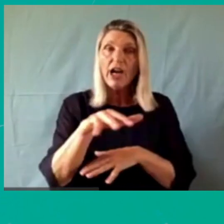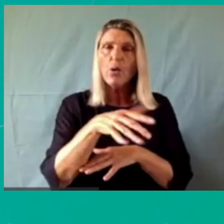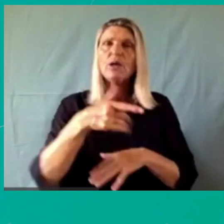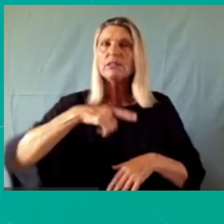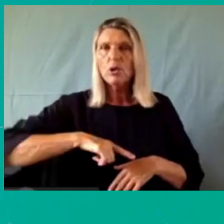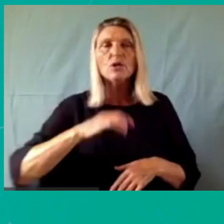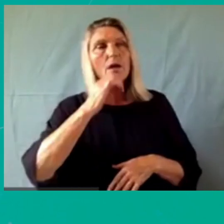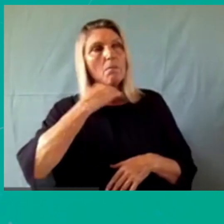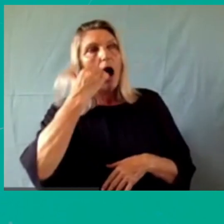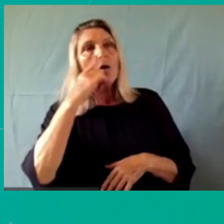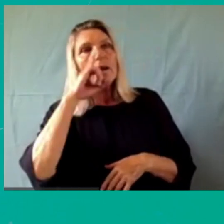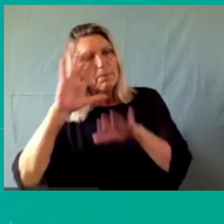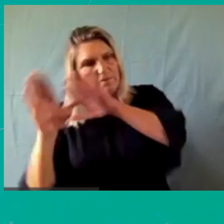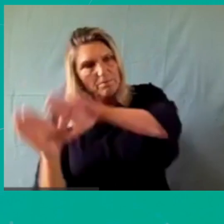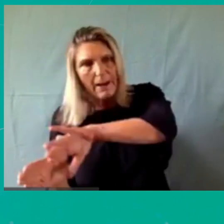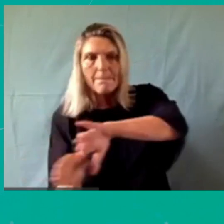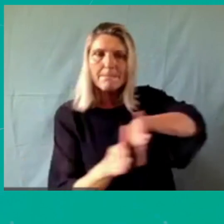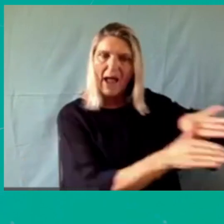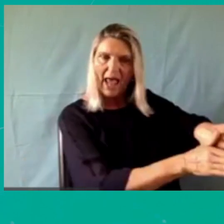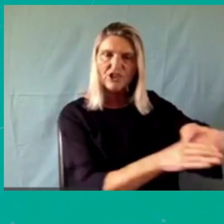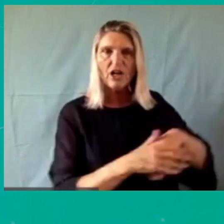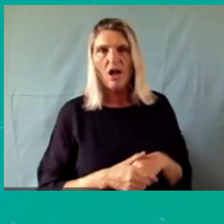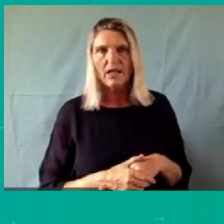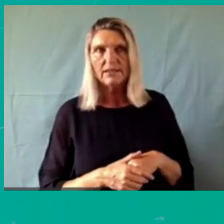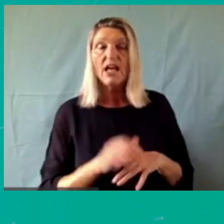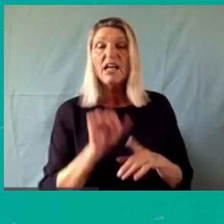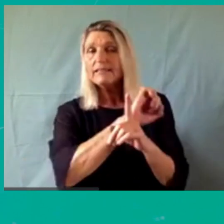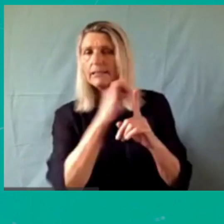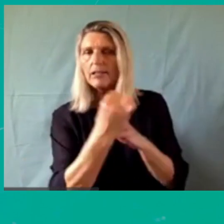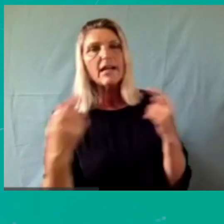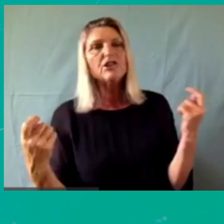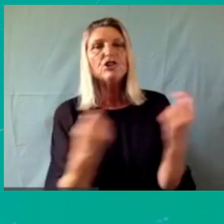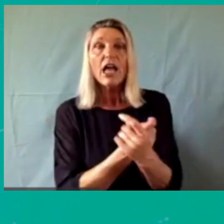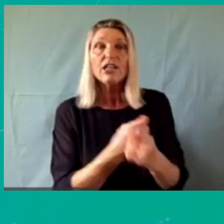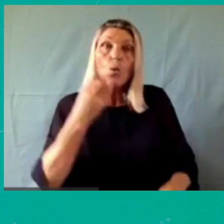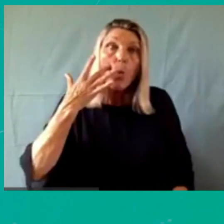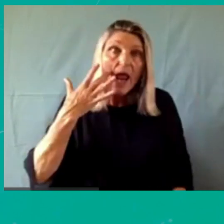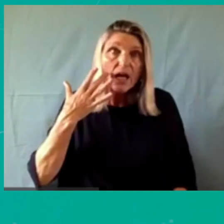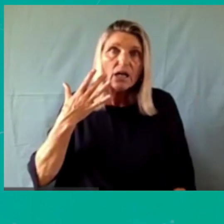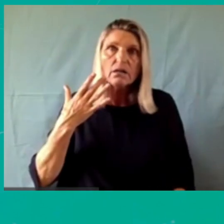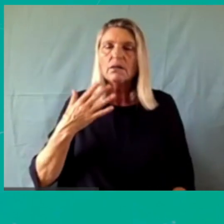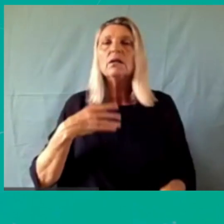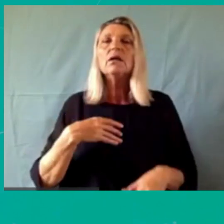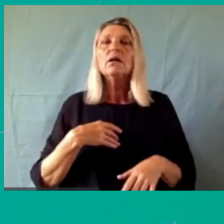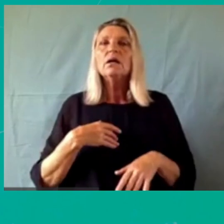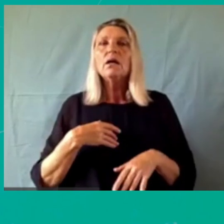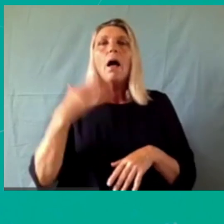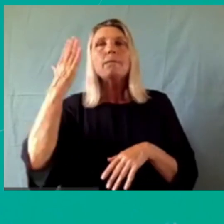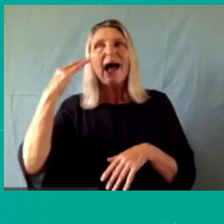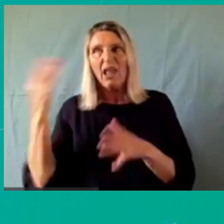societal changes enforced during the colonisation of Aotearoa and continued to be experienced